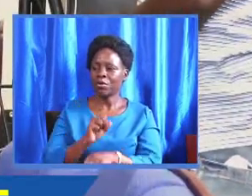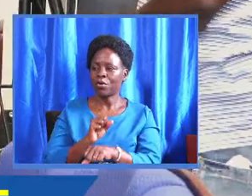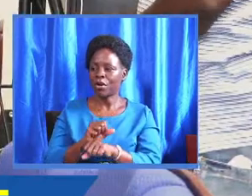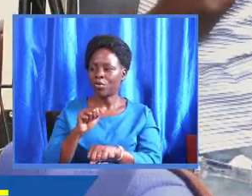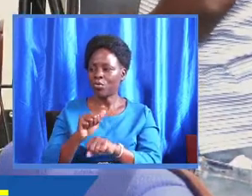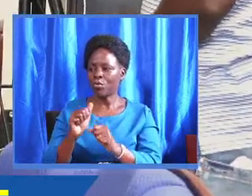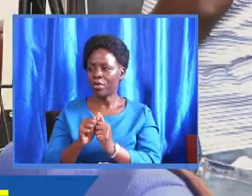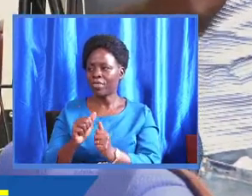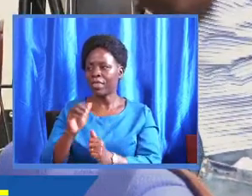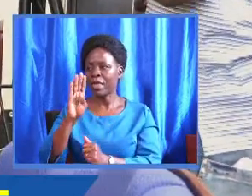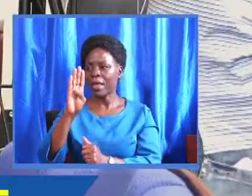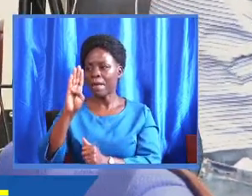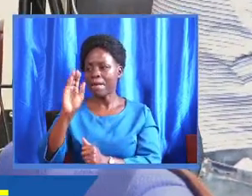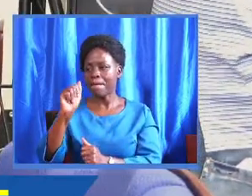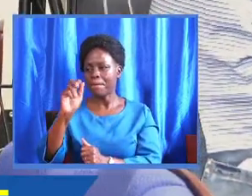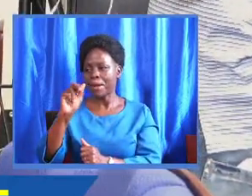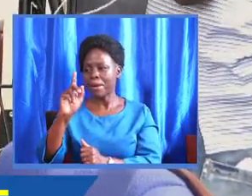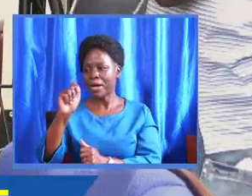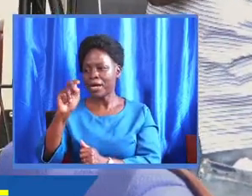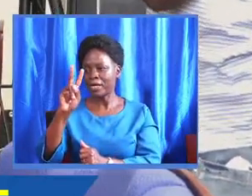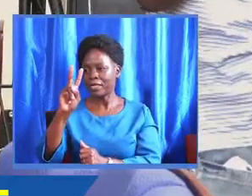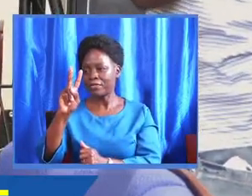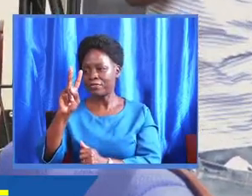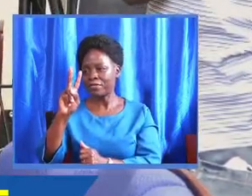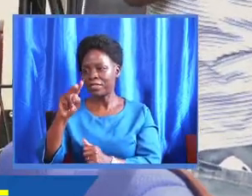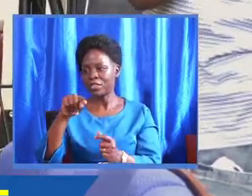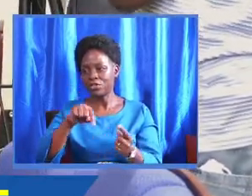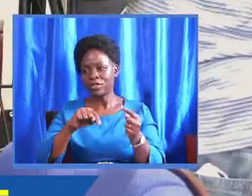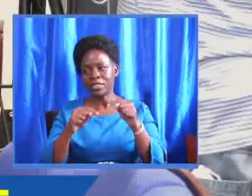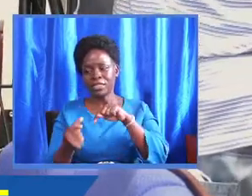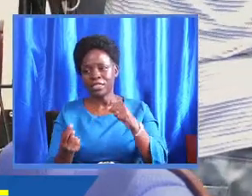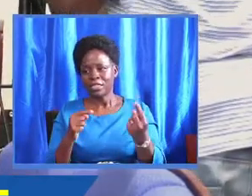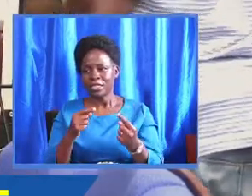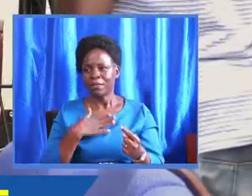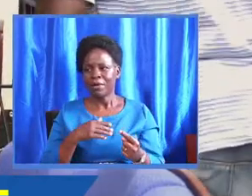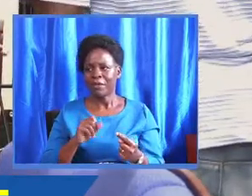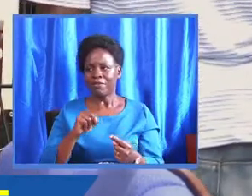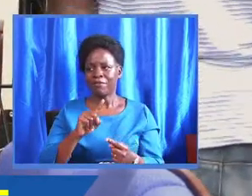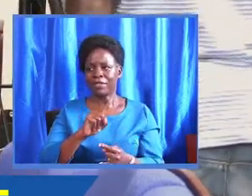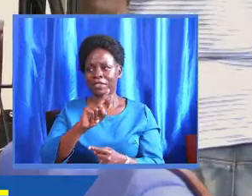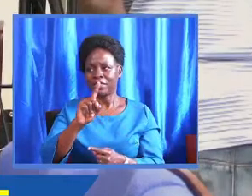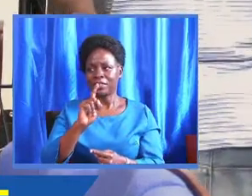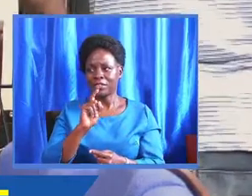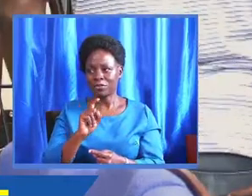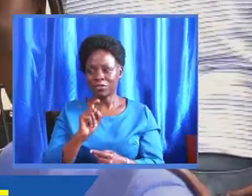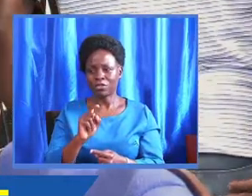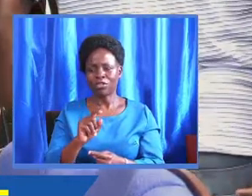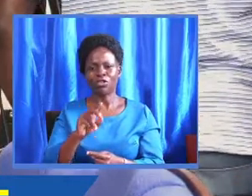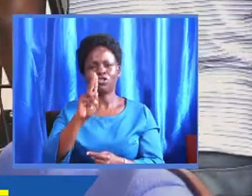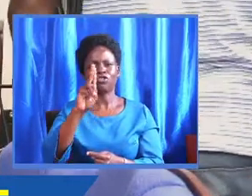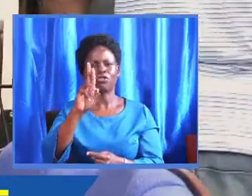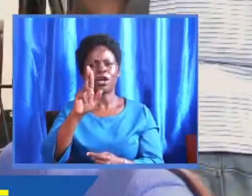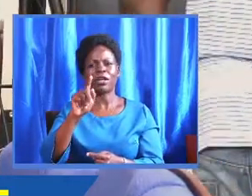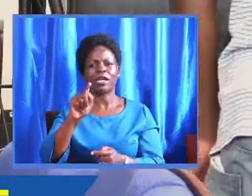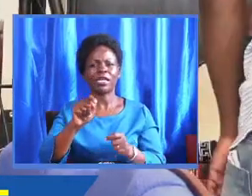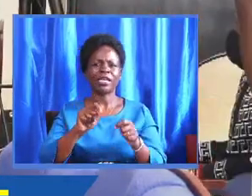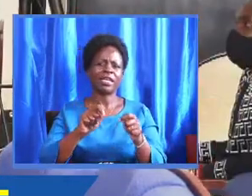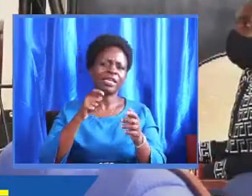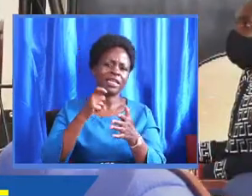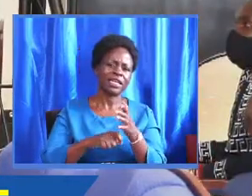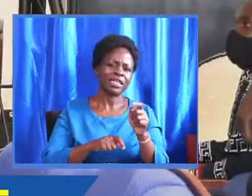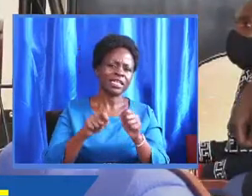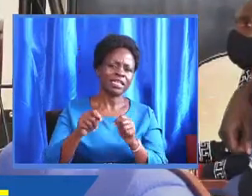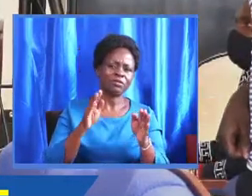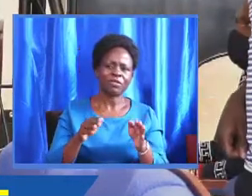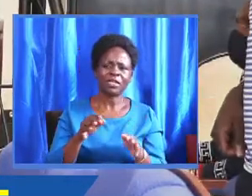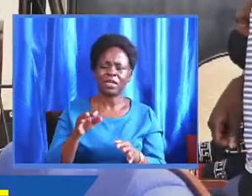TV. I'm just pleased with today's discussion. My first question goes to the URA tax administrator.